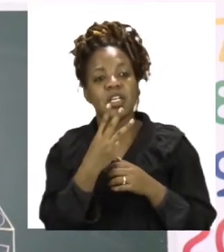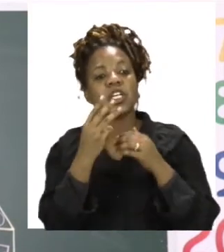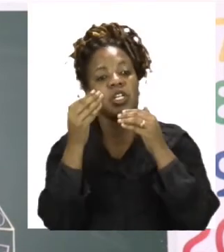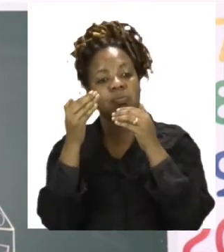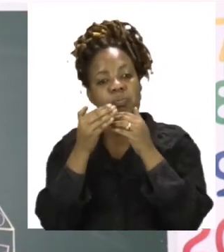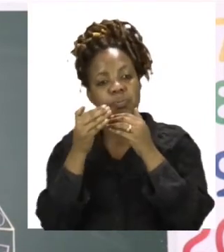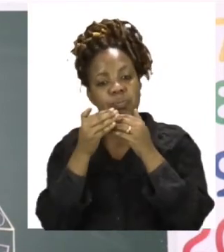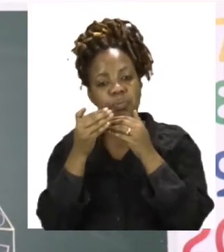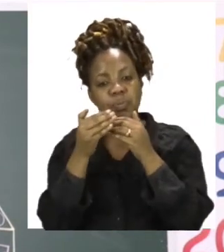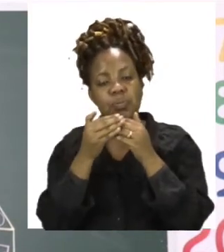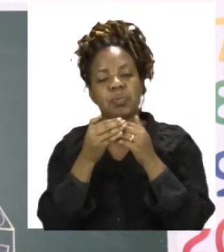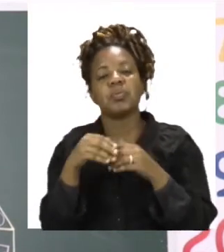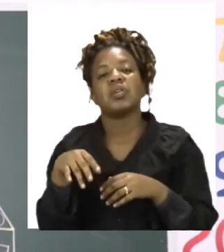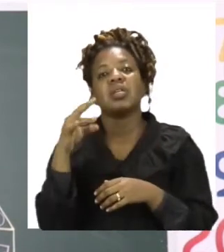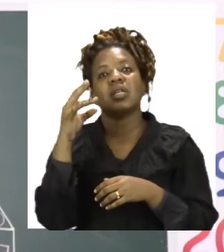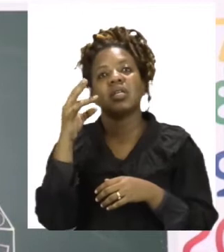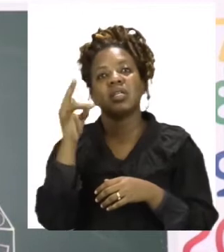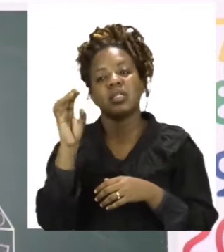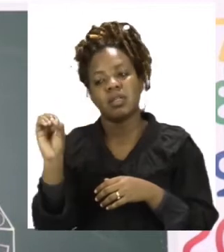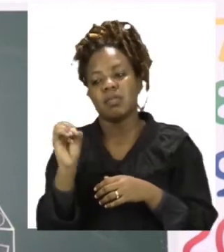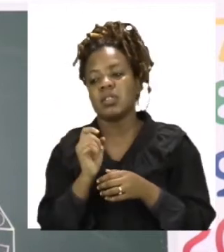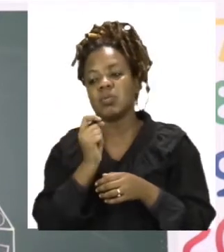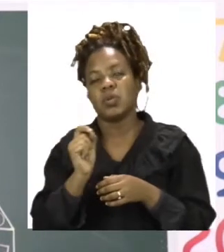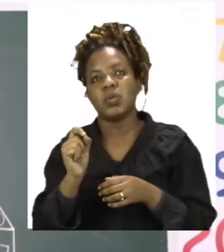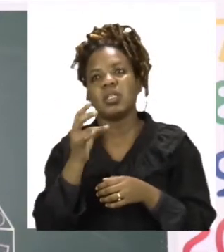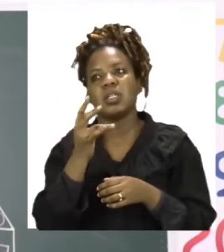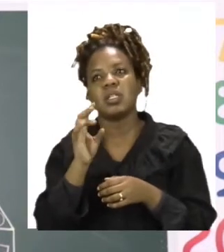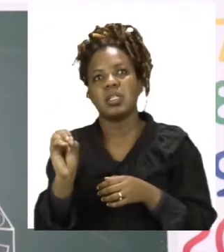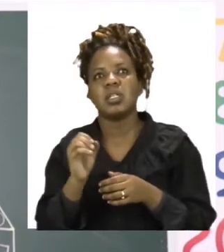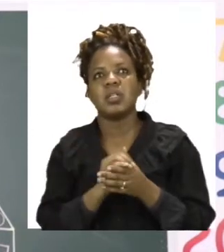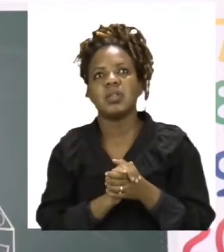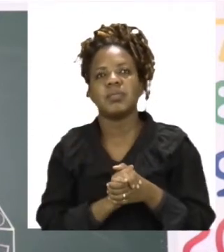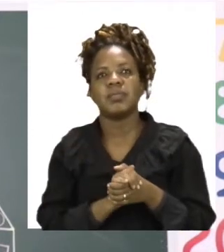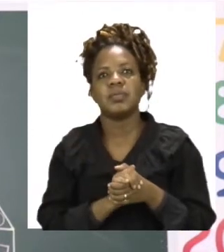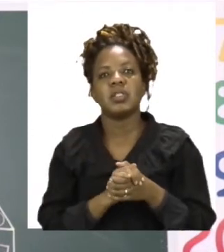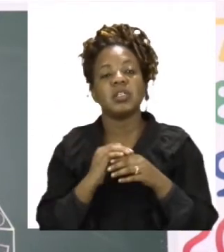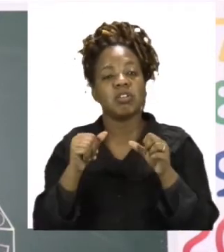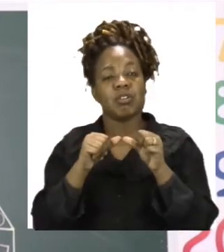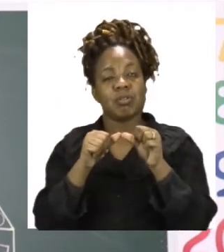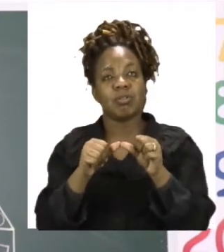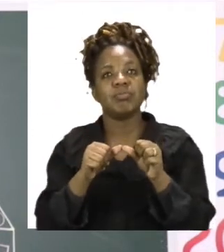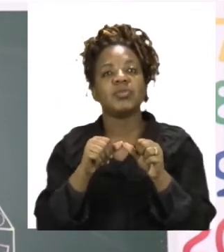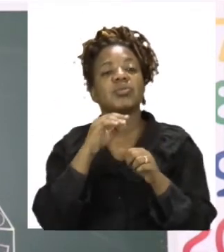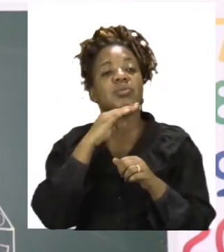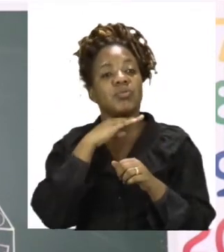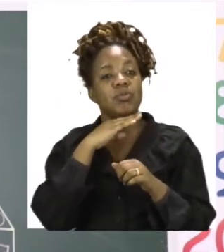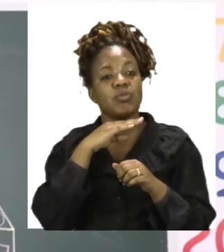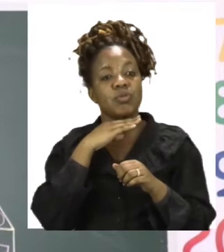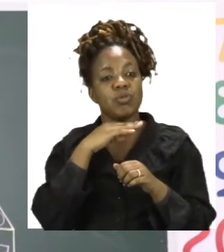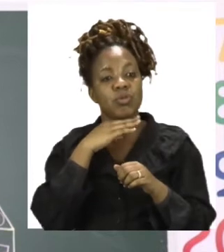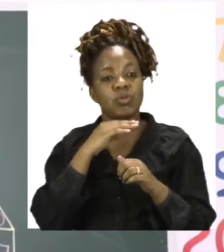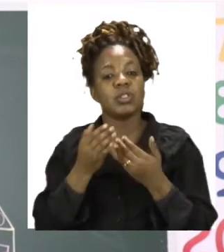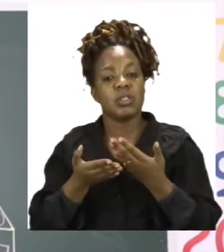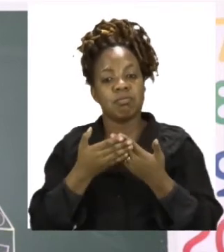nearest house or the nearest 10. I want you to continue the story and help Petrus get to